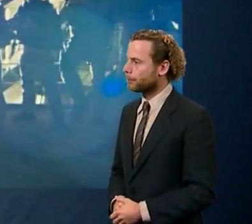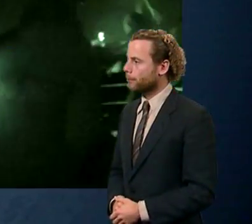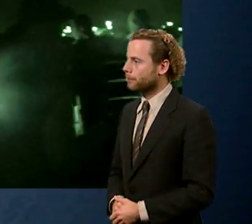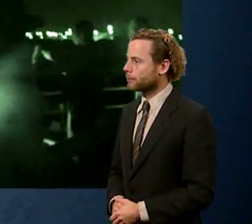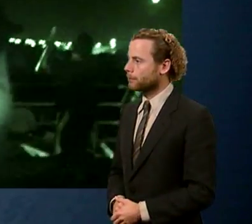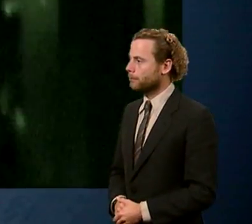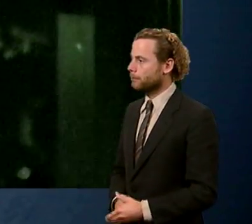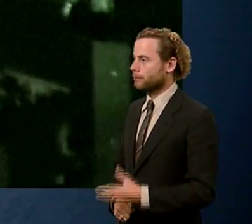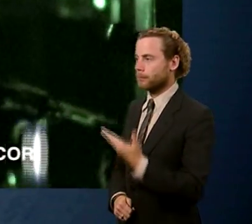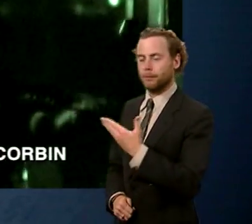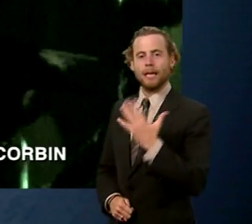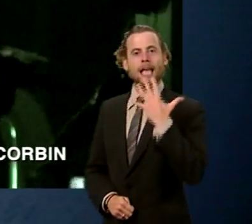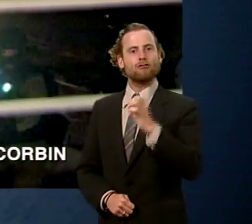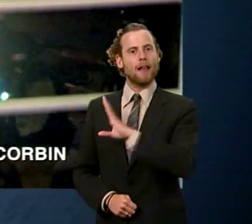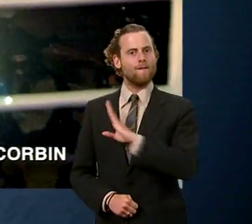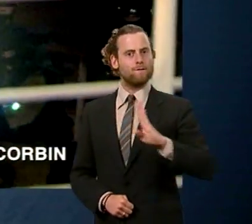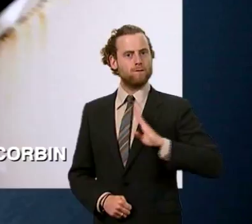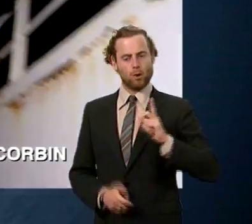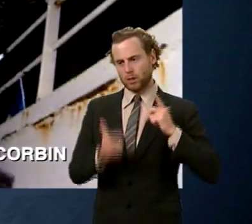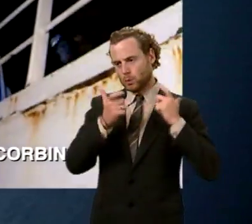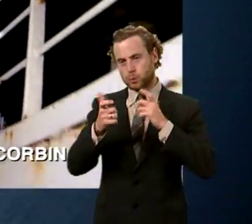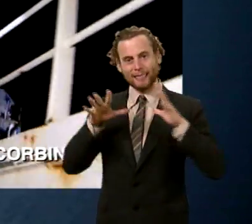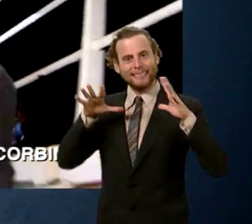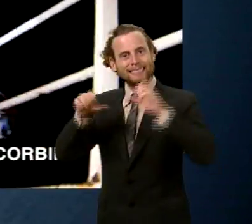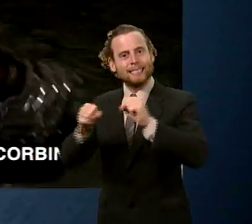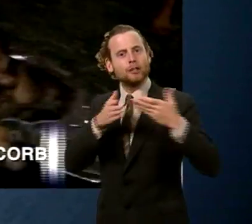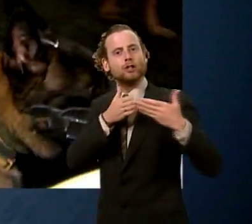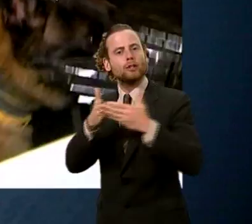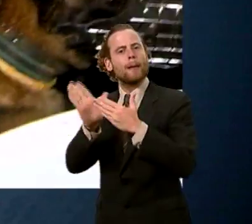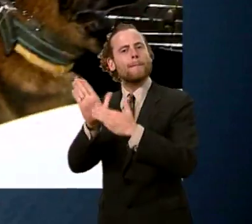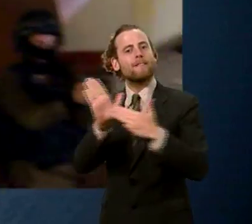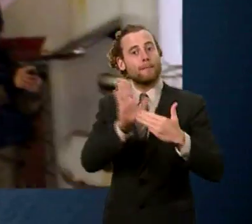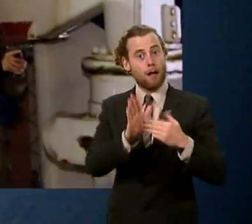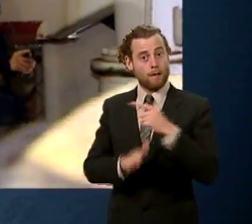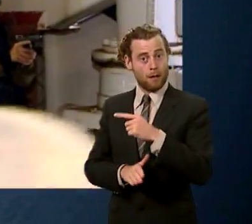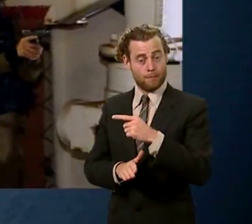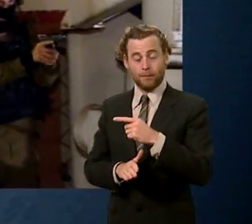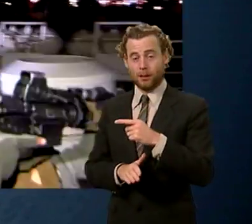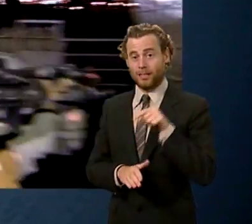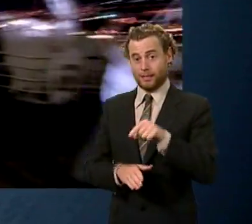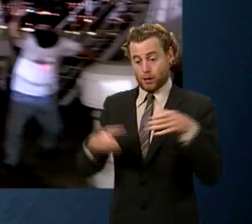The elite Israeli force which seized the Mavi Marmara is training for its next operation.